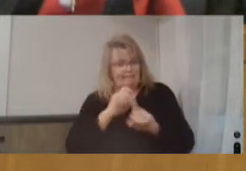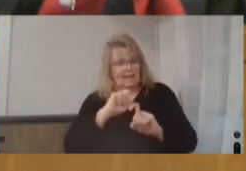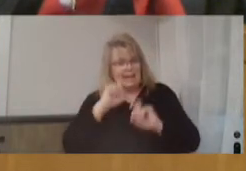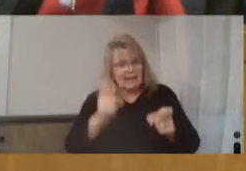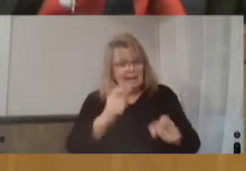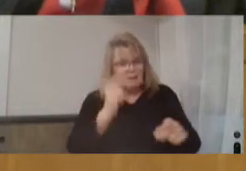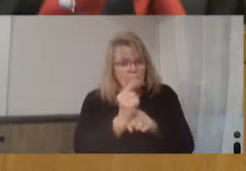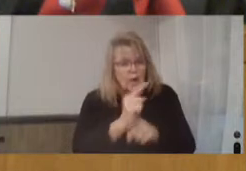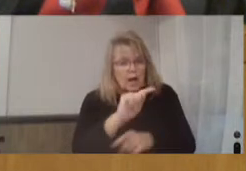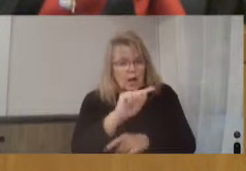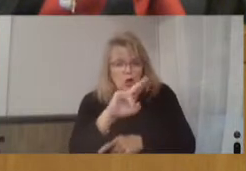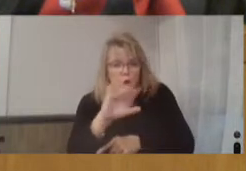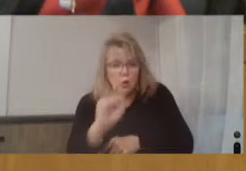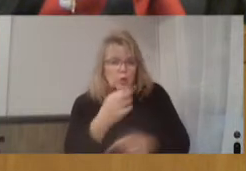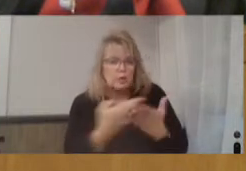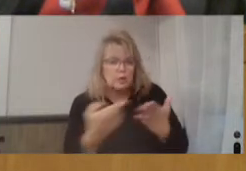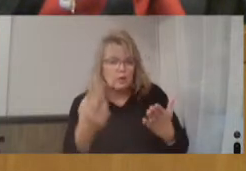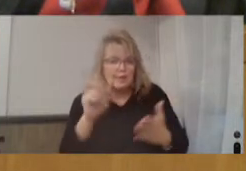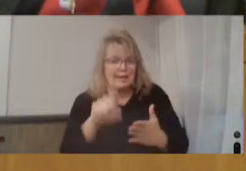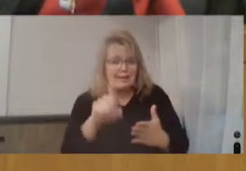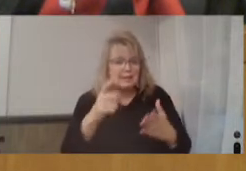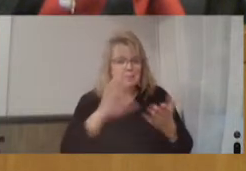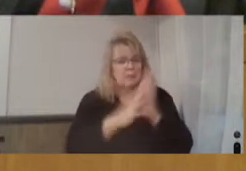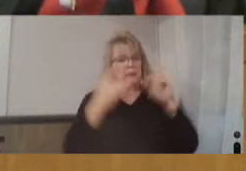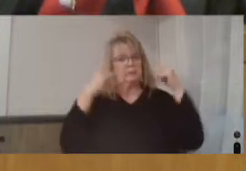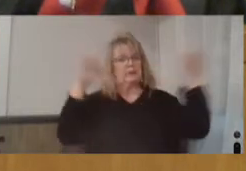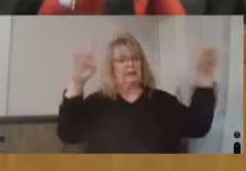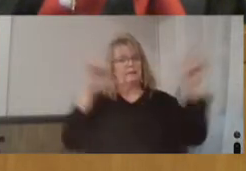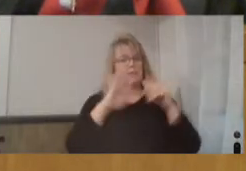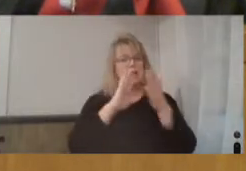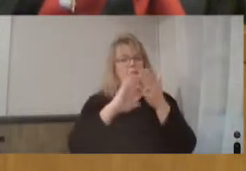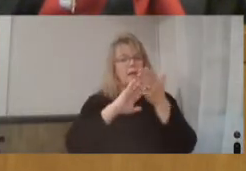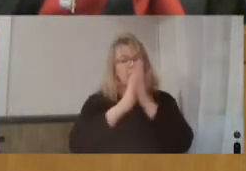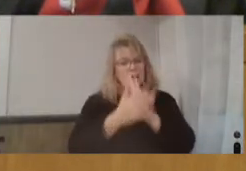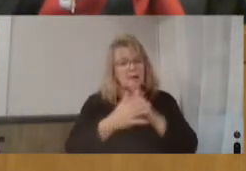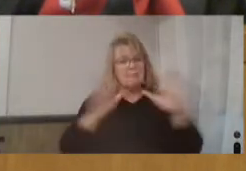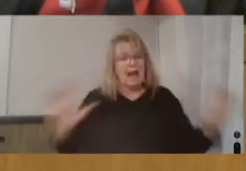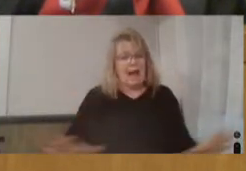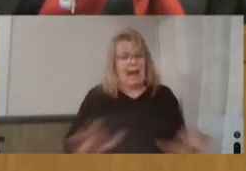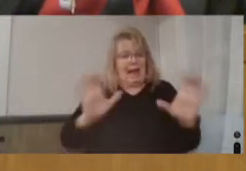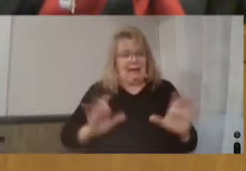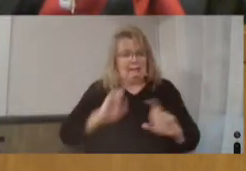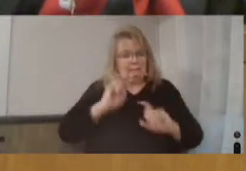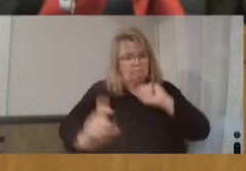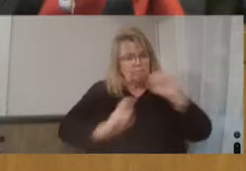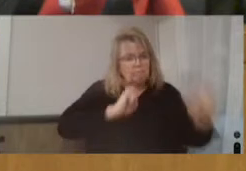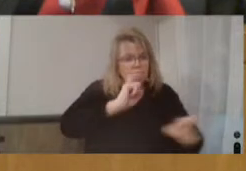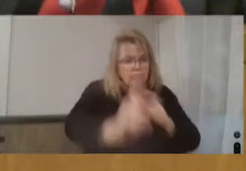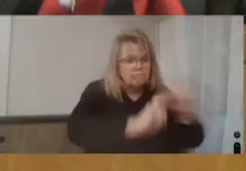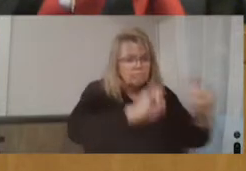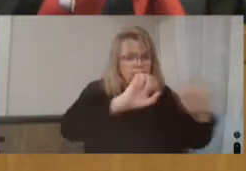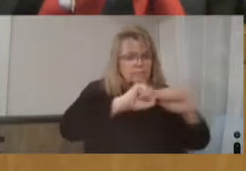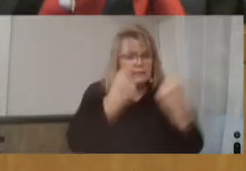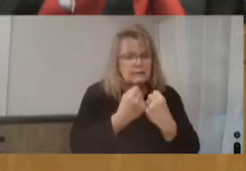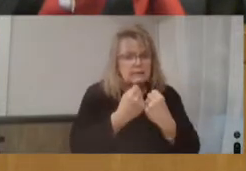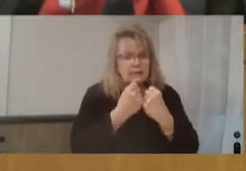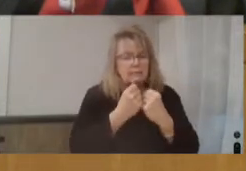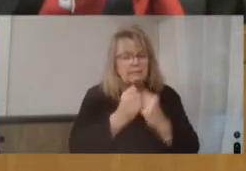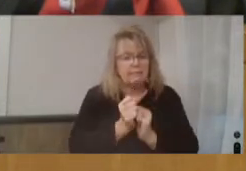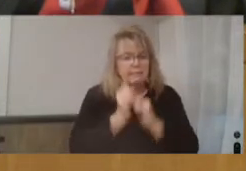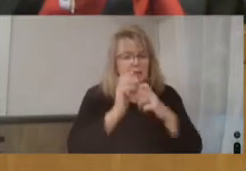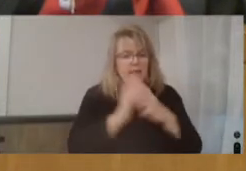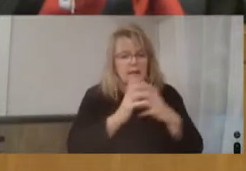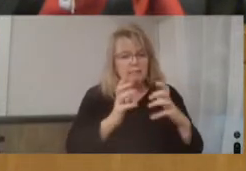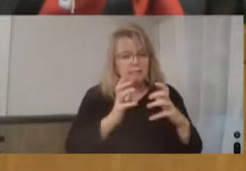resources they needed to succeed, they become active contributors to society, enriching our neighborhoods and